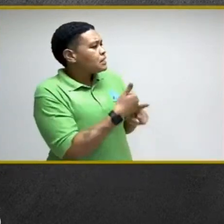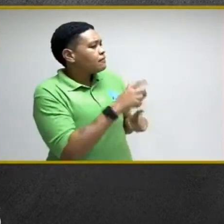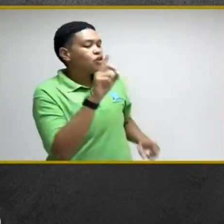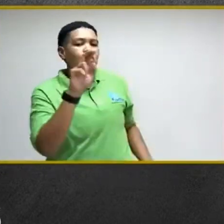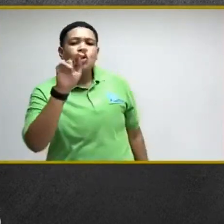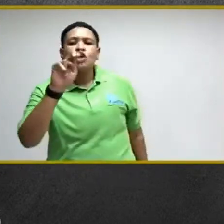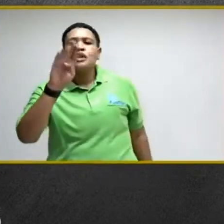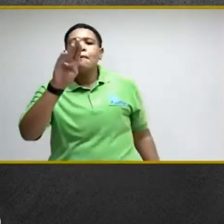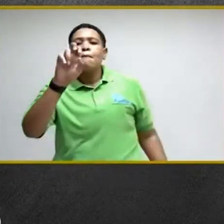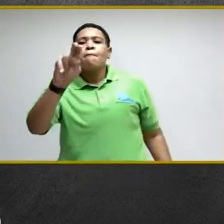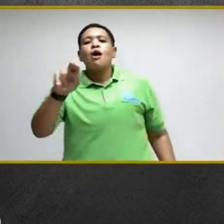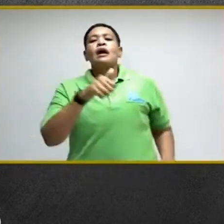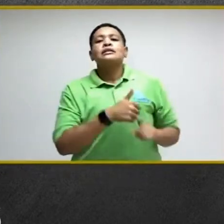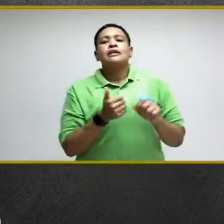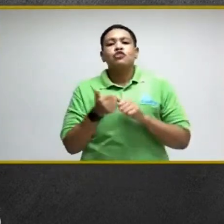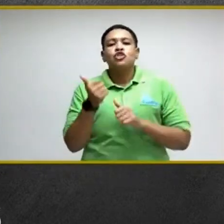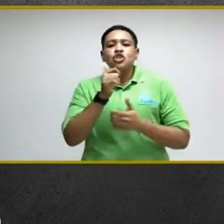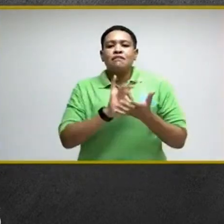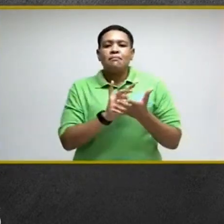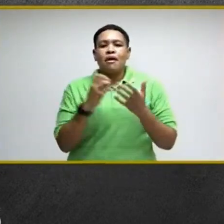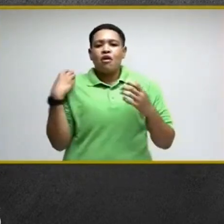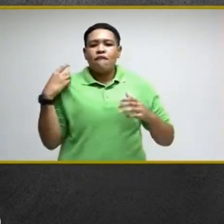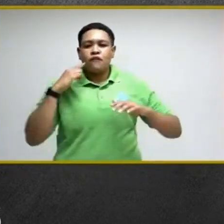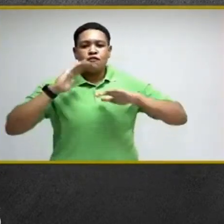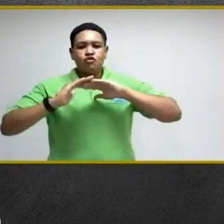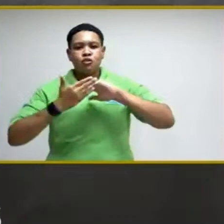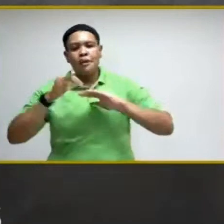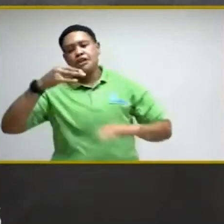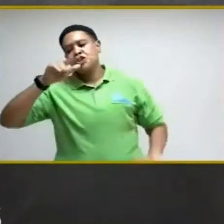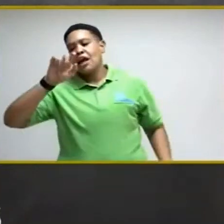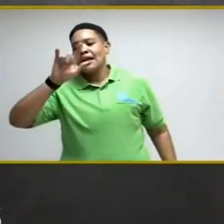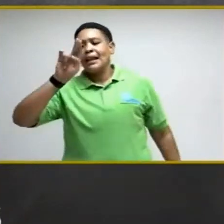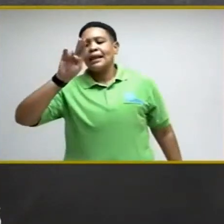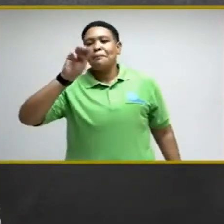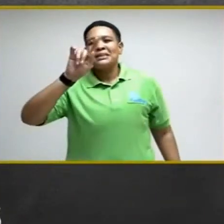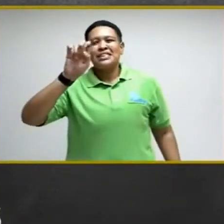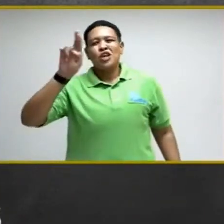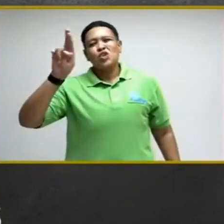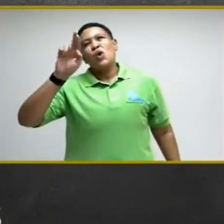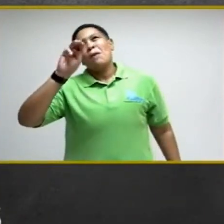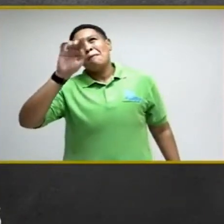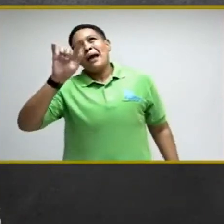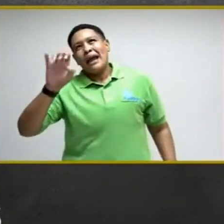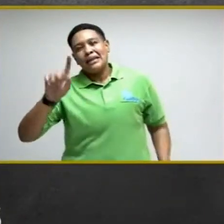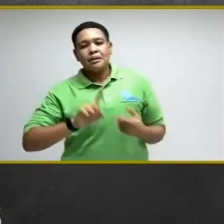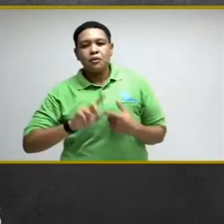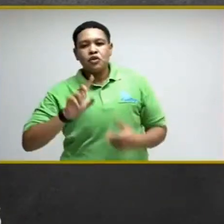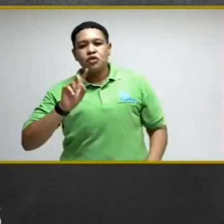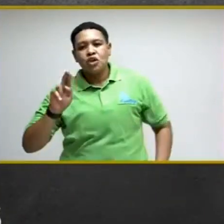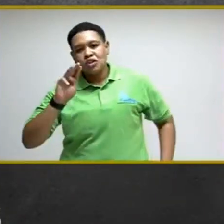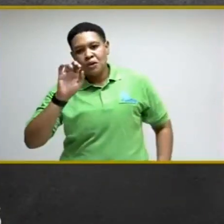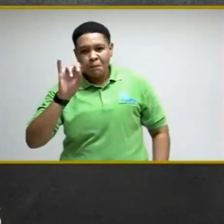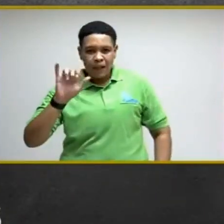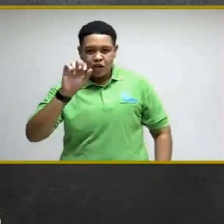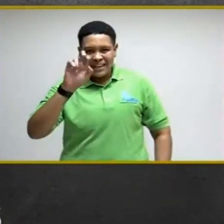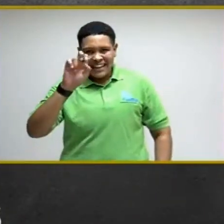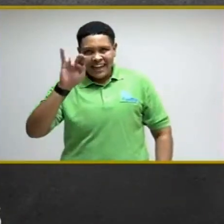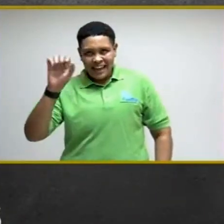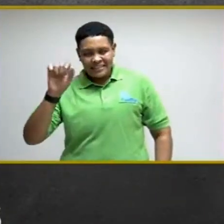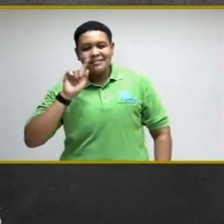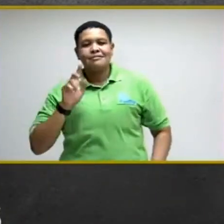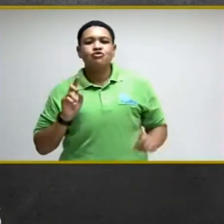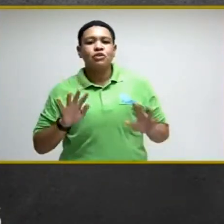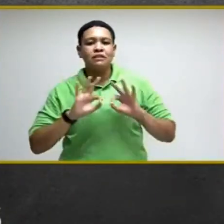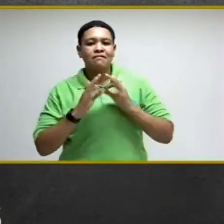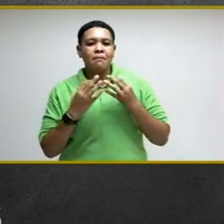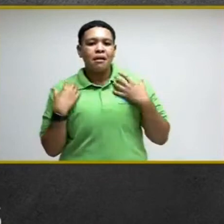Dunstan Bryan, the Chief Medical Officer of Jamaica, Dr. Jacqueline Bisese McKenzie, and Dr. Melody Ennis, the Director of Family Health Services in the